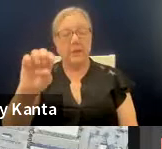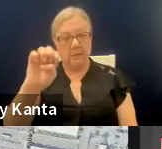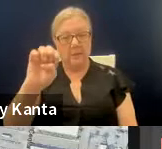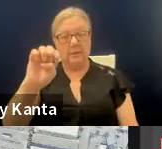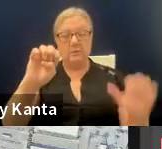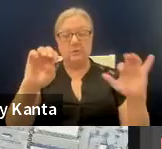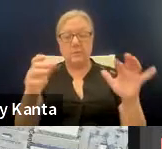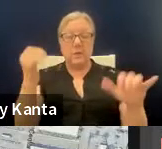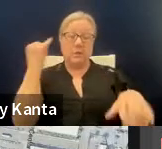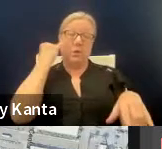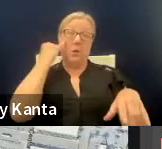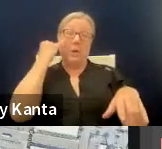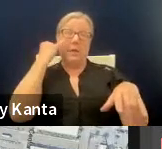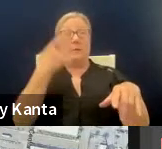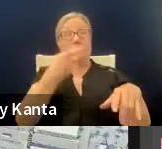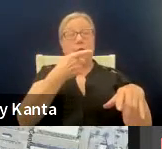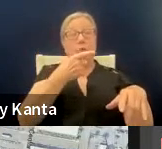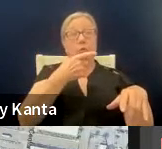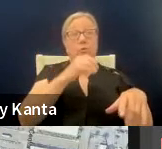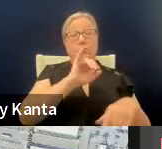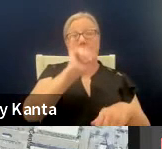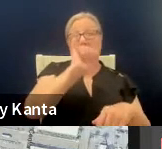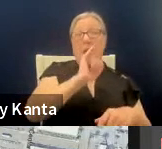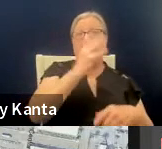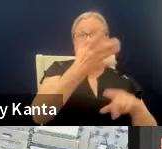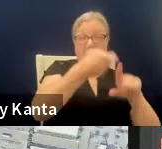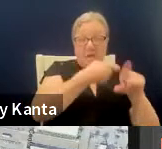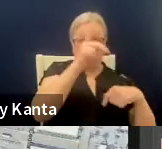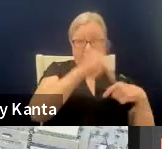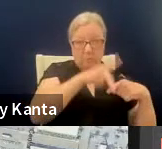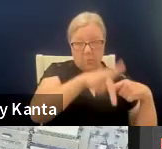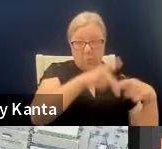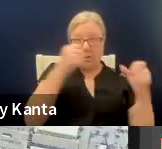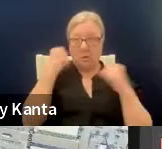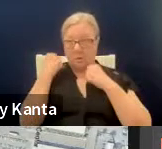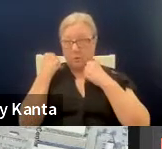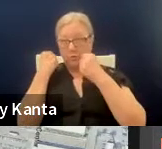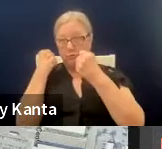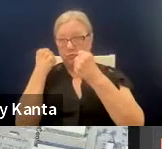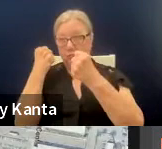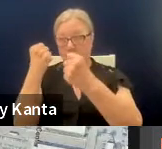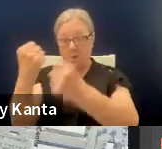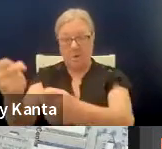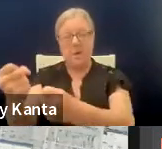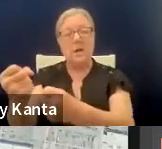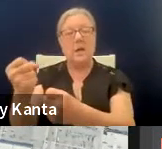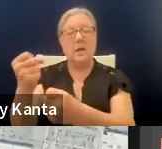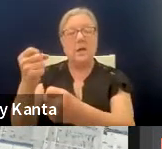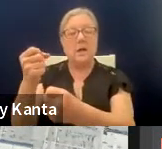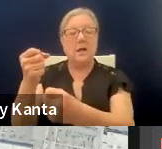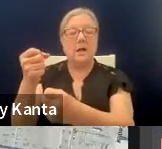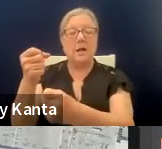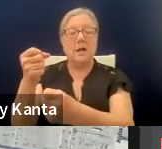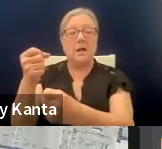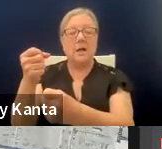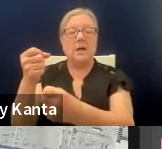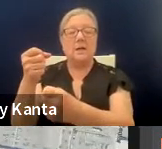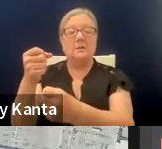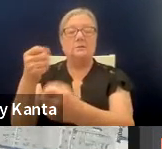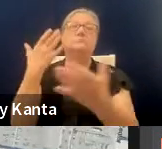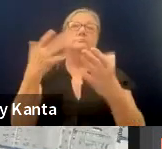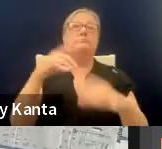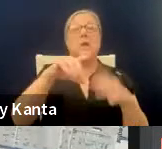from, let's say, I-5 in Portland. If you were getting to Hayden Island and you were coming from Denver, for